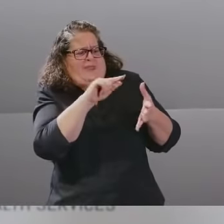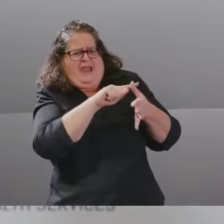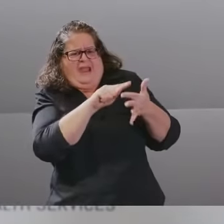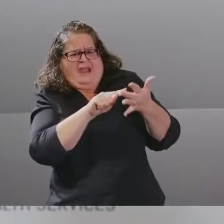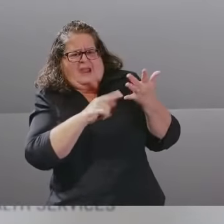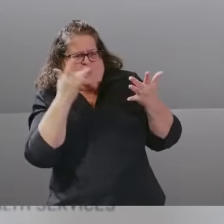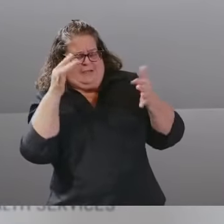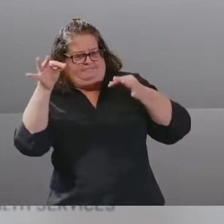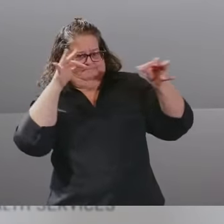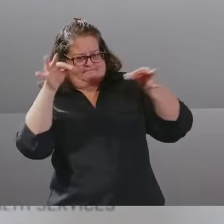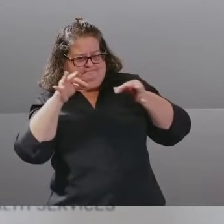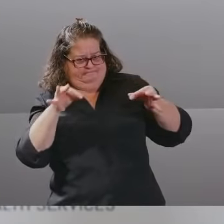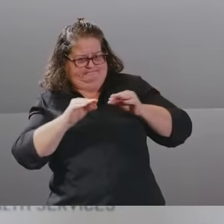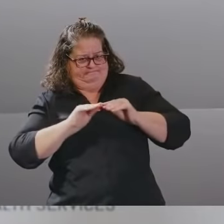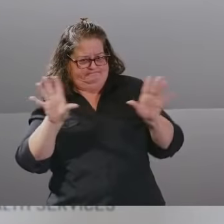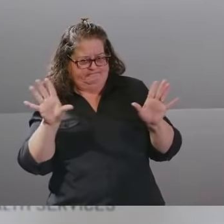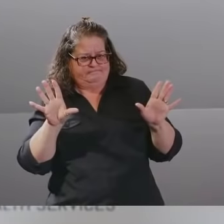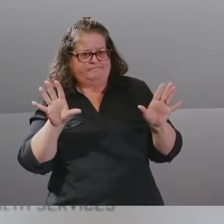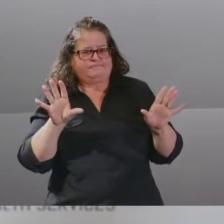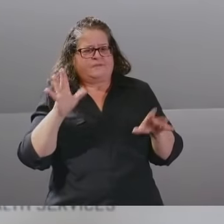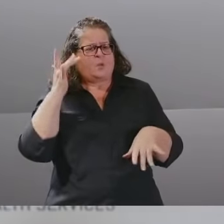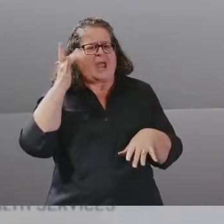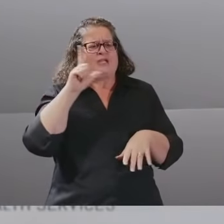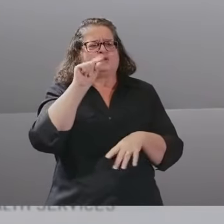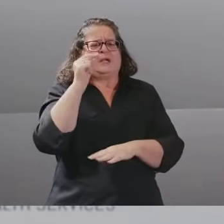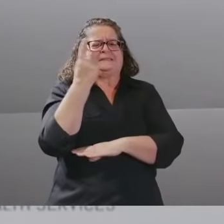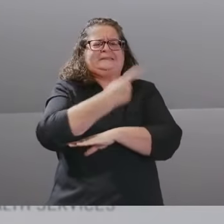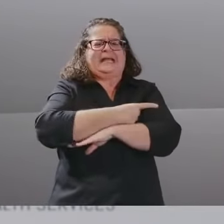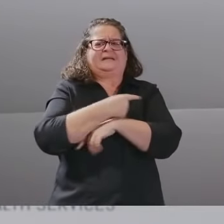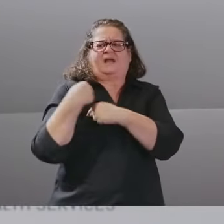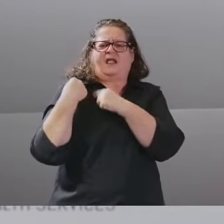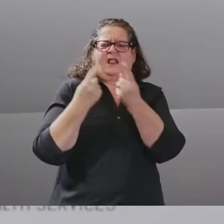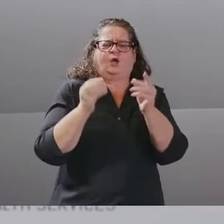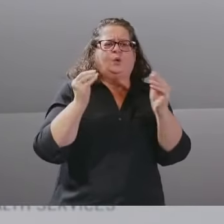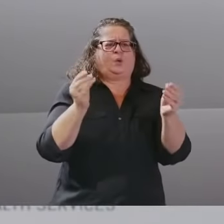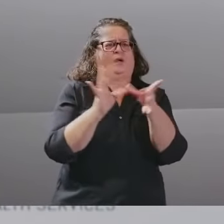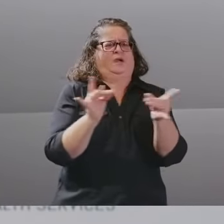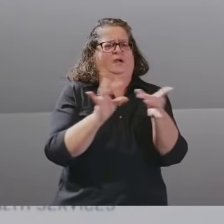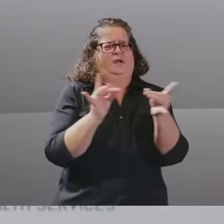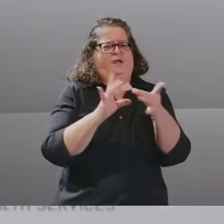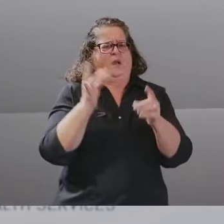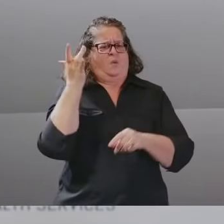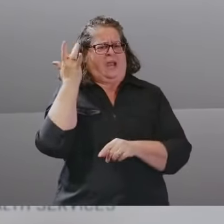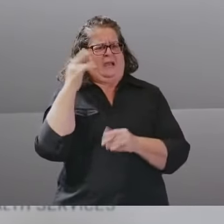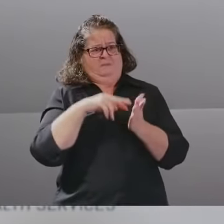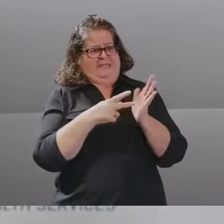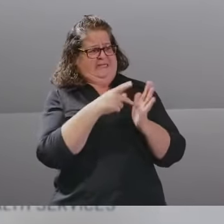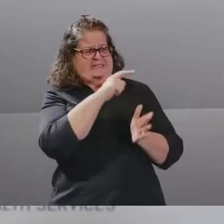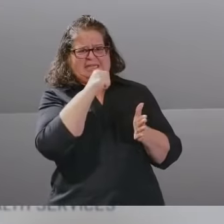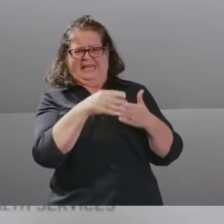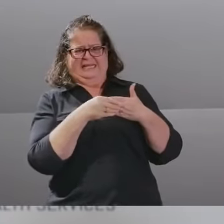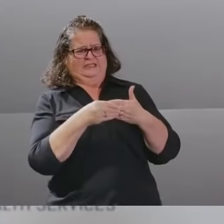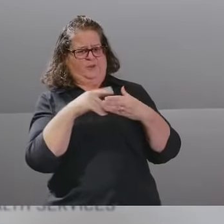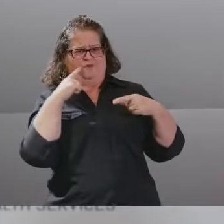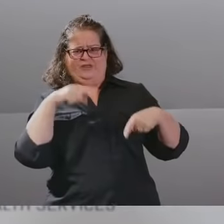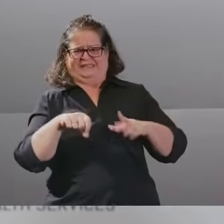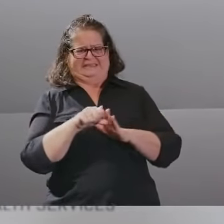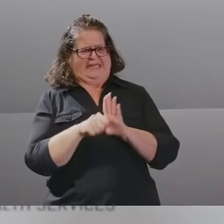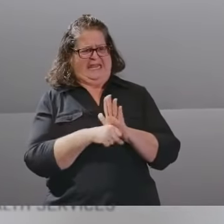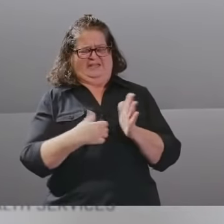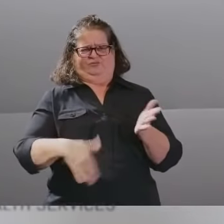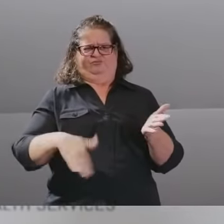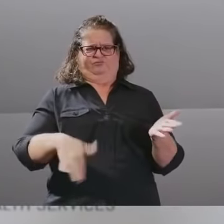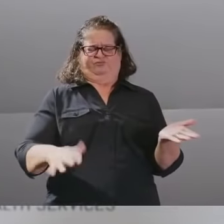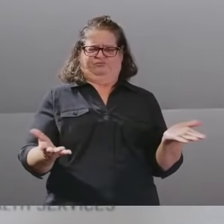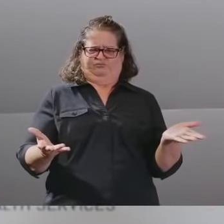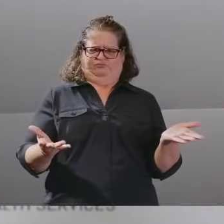is, why 20 days, sir? Why don't we see more of you leading the state through what is a very moving target? So I